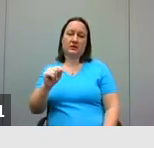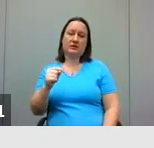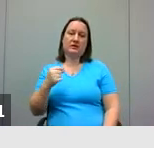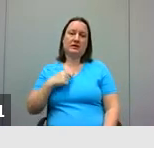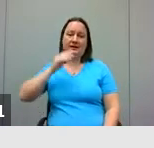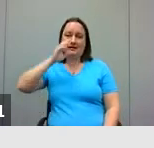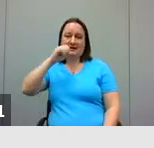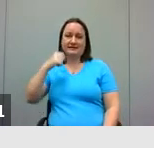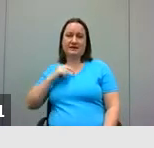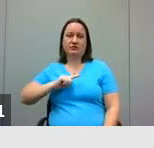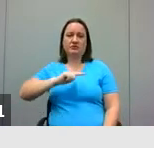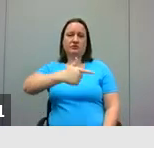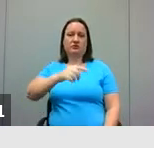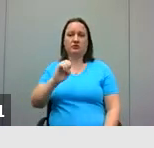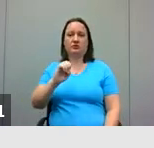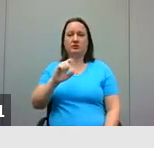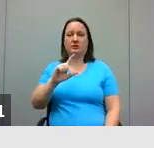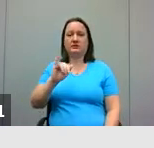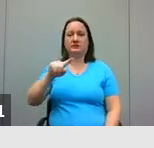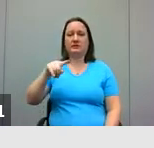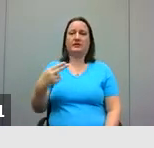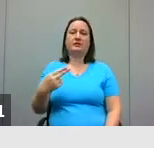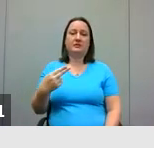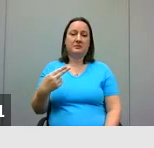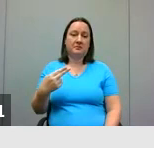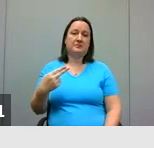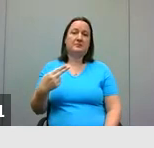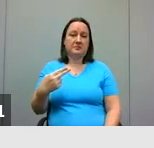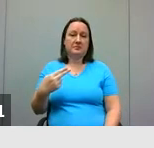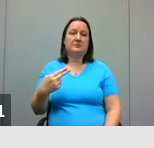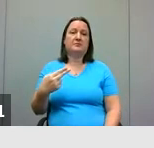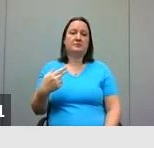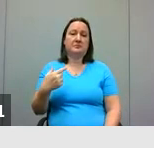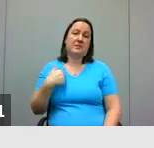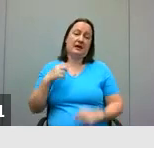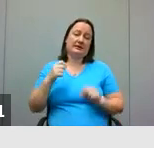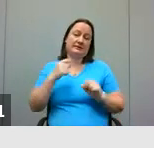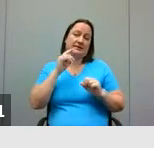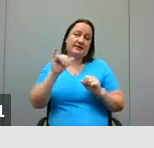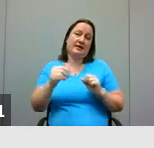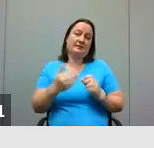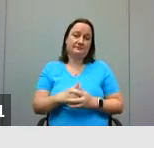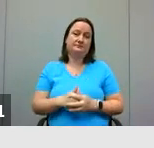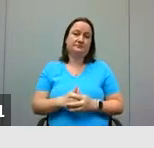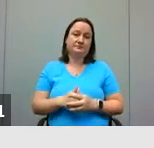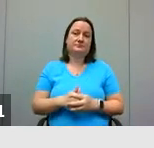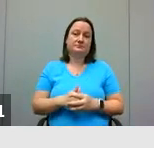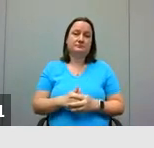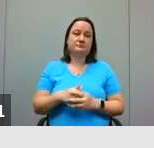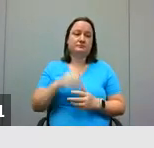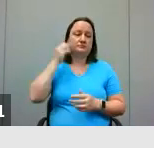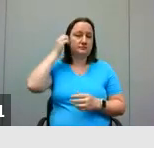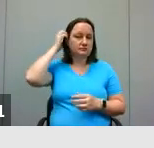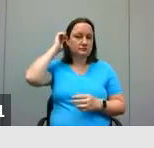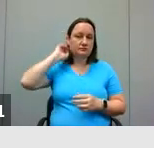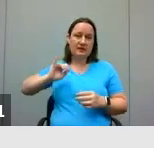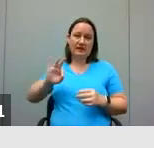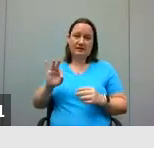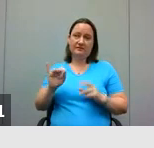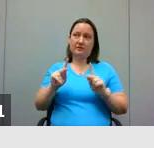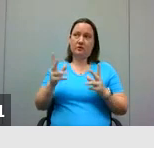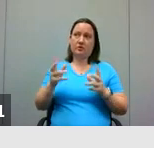since she may have. I mean, Okay. I can certainly just say that, but if she wants to give more detail, then.